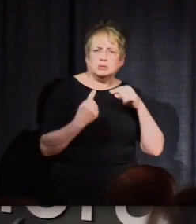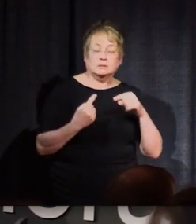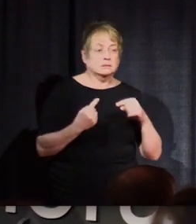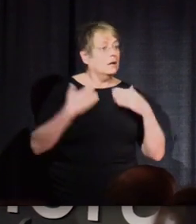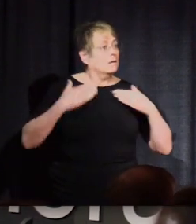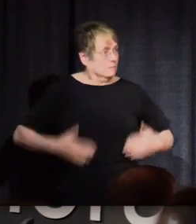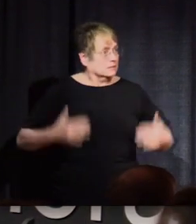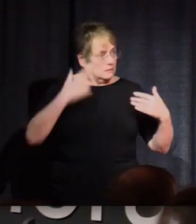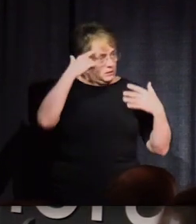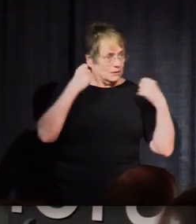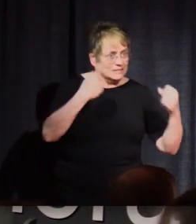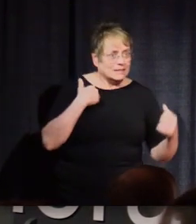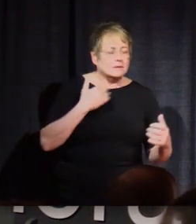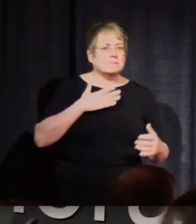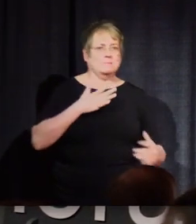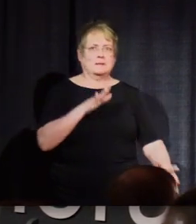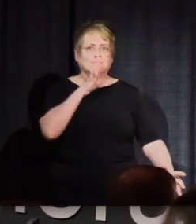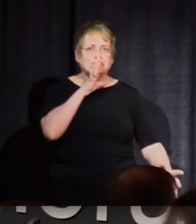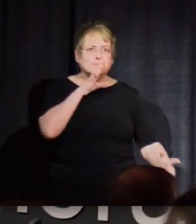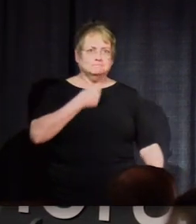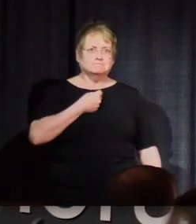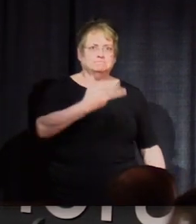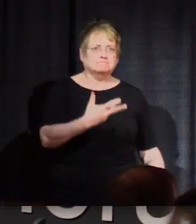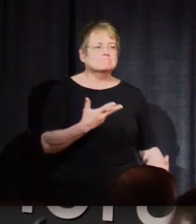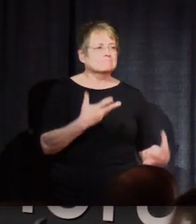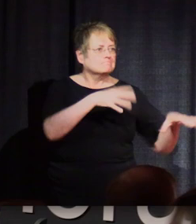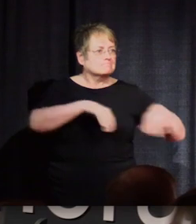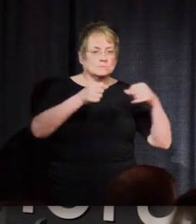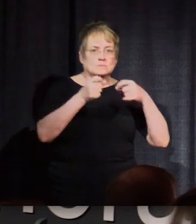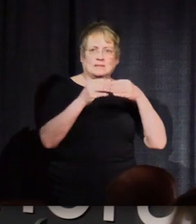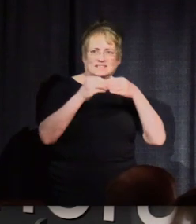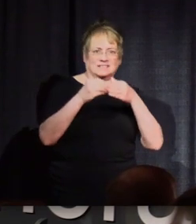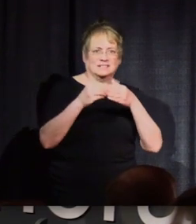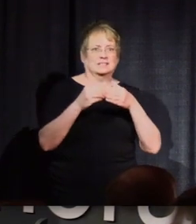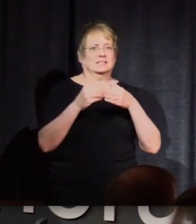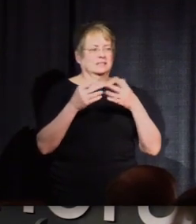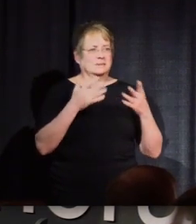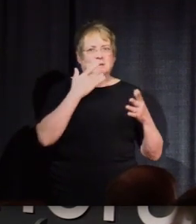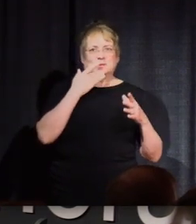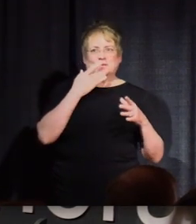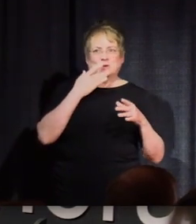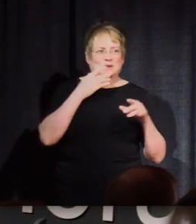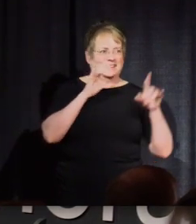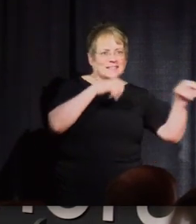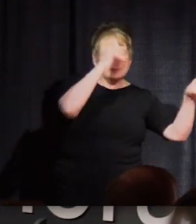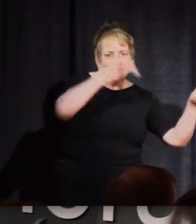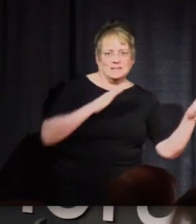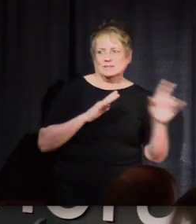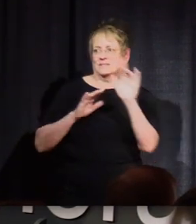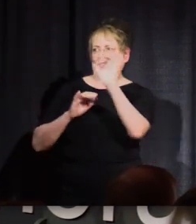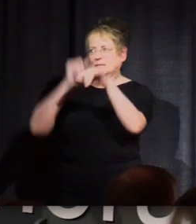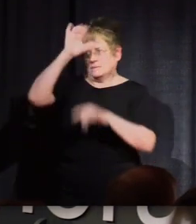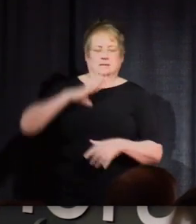confidence but when it comes to using my voice and taking the reins of leadership i naturally want to defer to that guy or